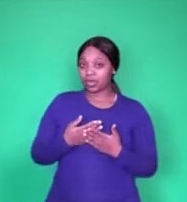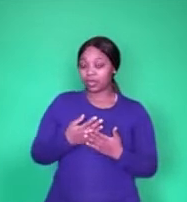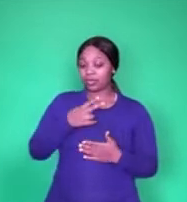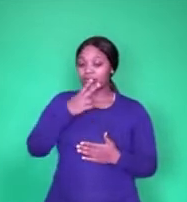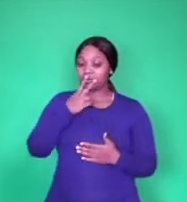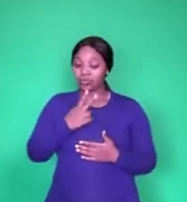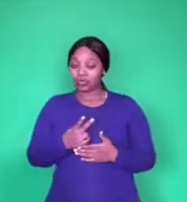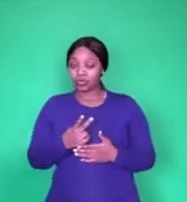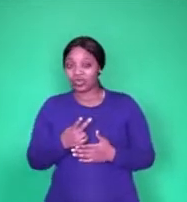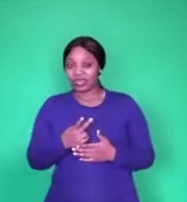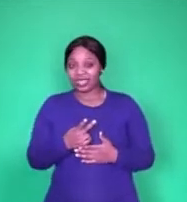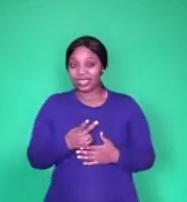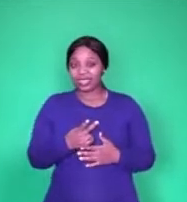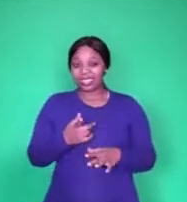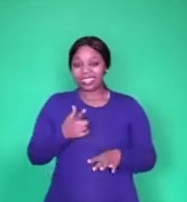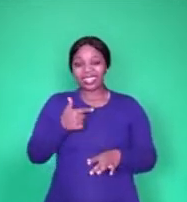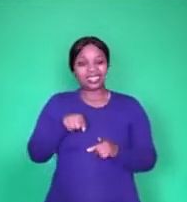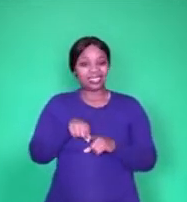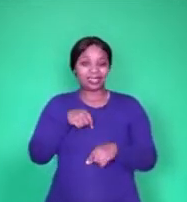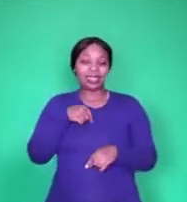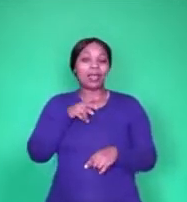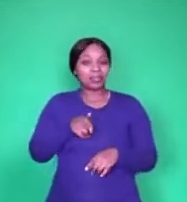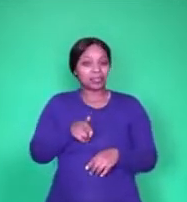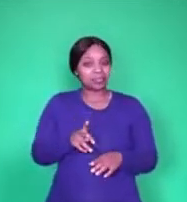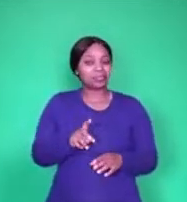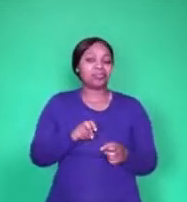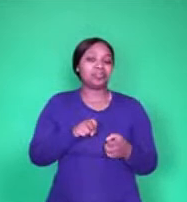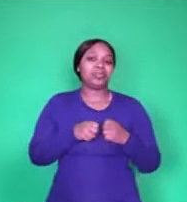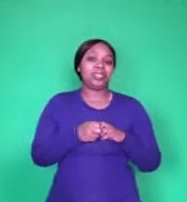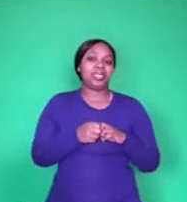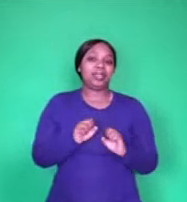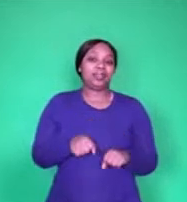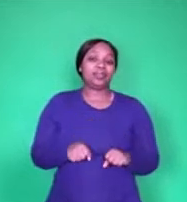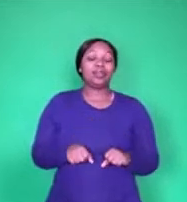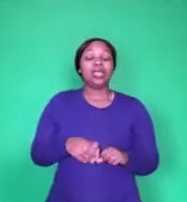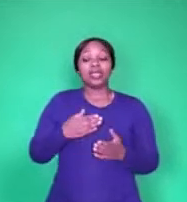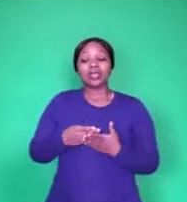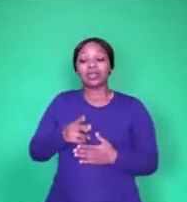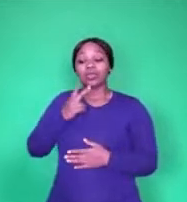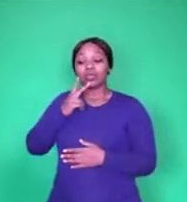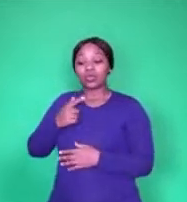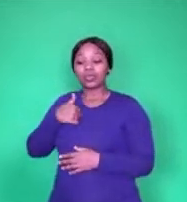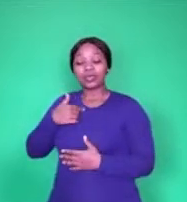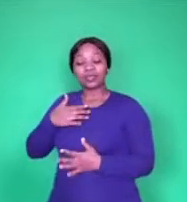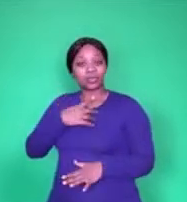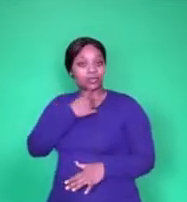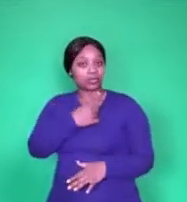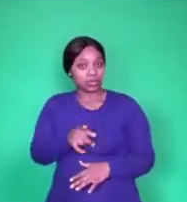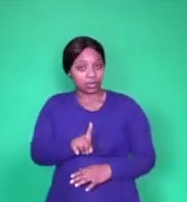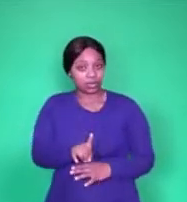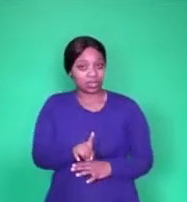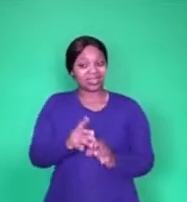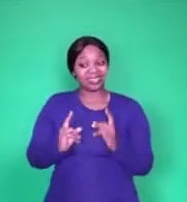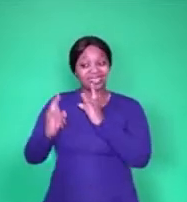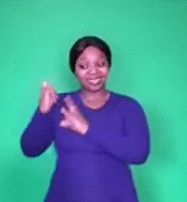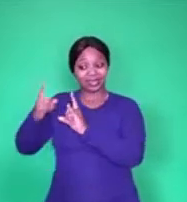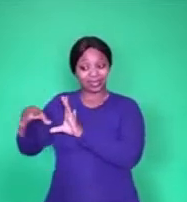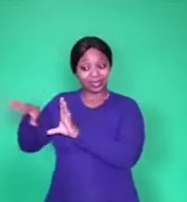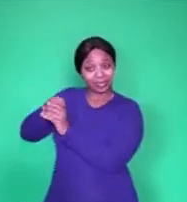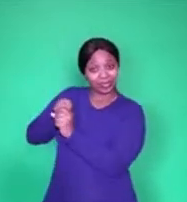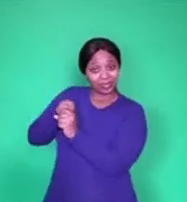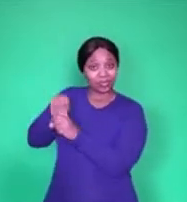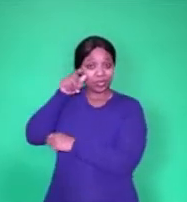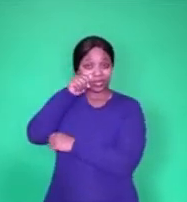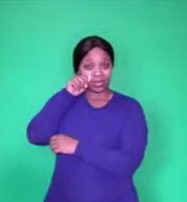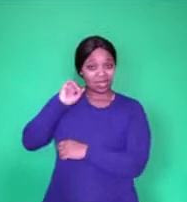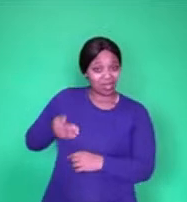I'm having problems, which can be looked at, as I indicated, is that, are the cities inclusive of gender? Is